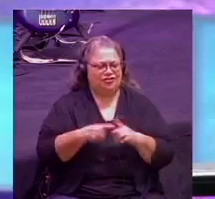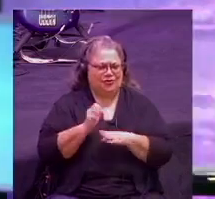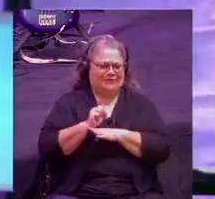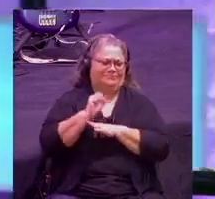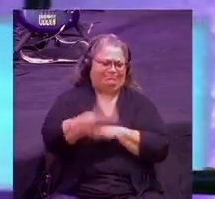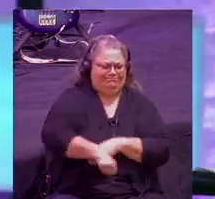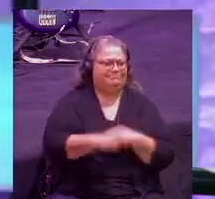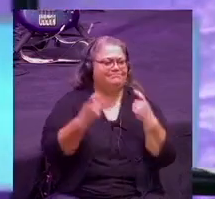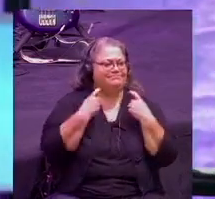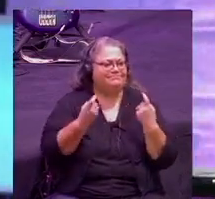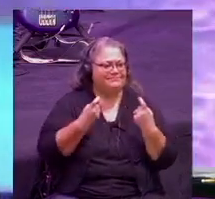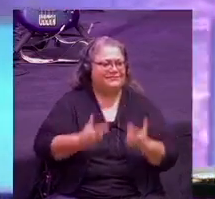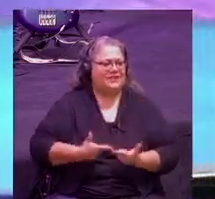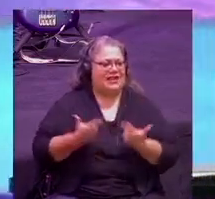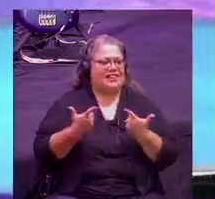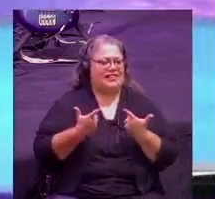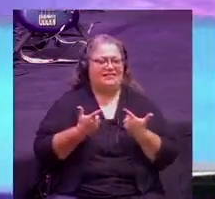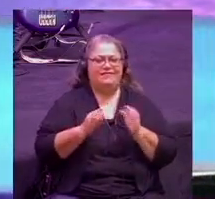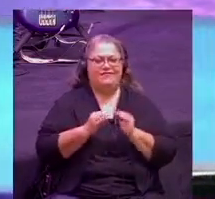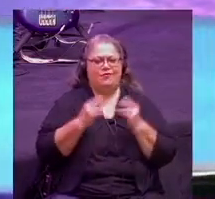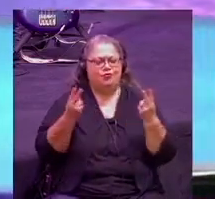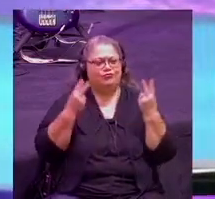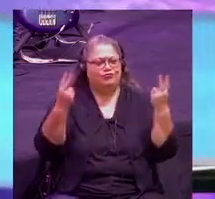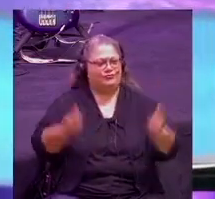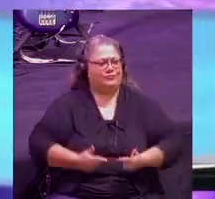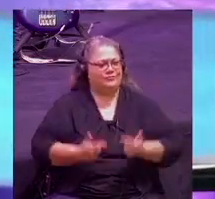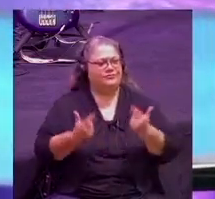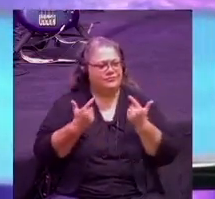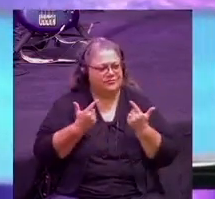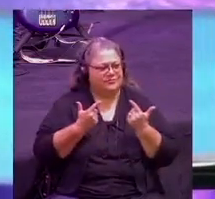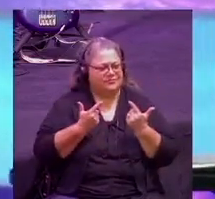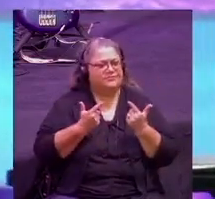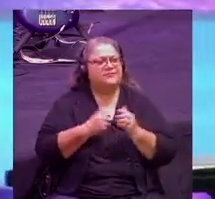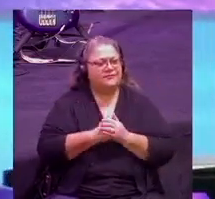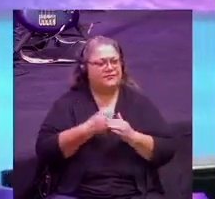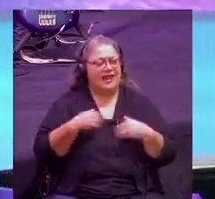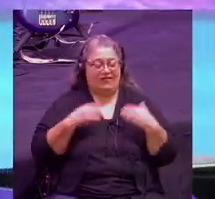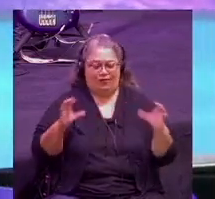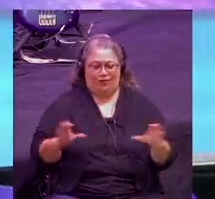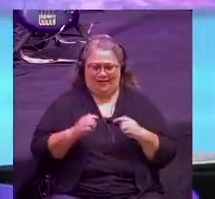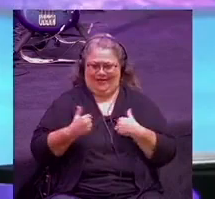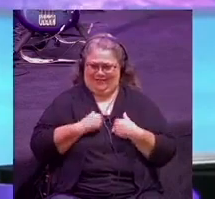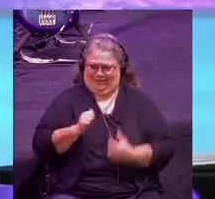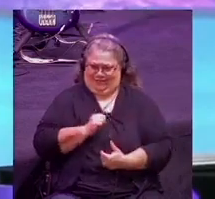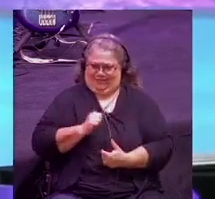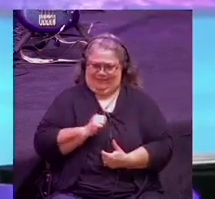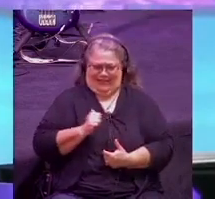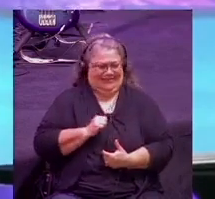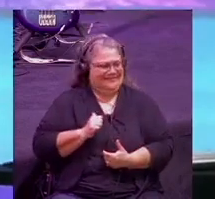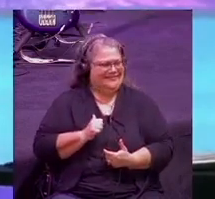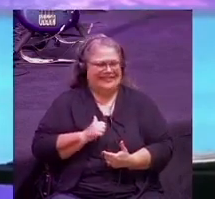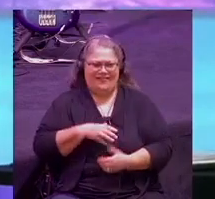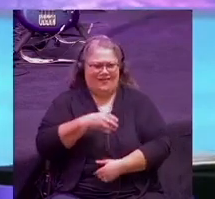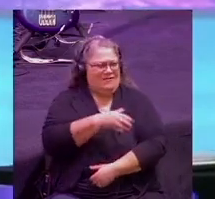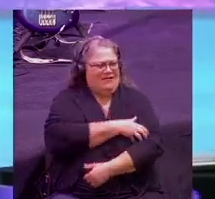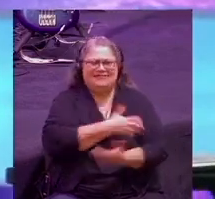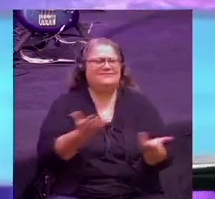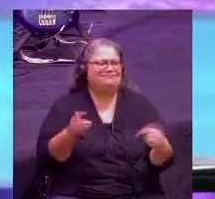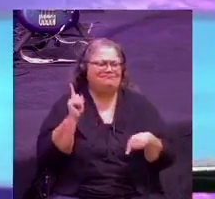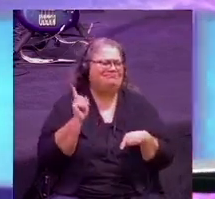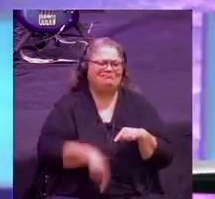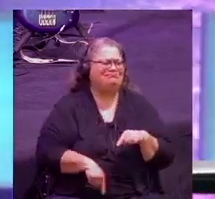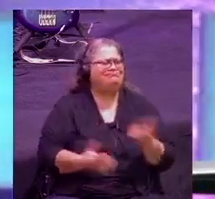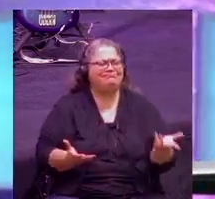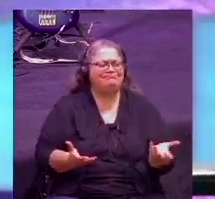overcome sin, to live a victorious and overcoming life. If we were doing it in our own strength, in our own power, we couldn't do